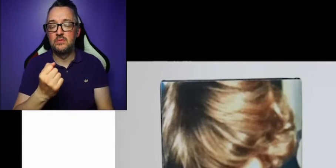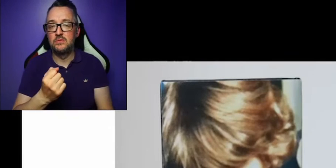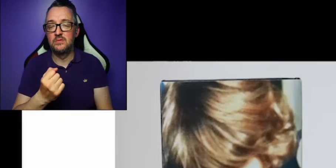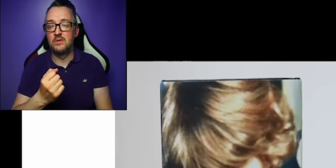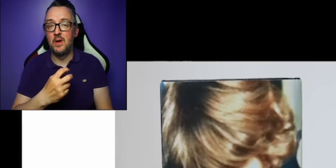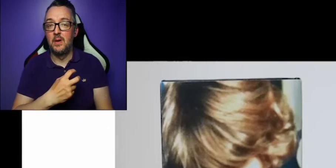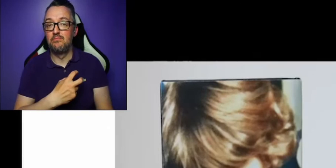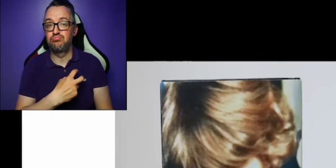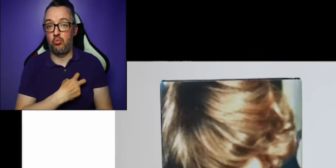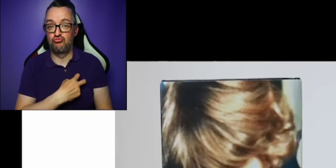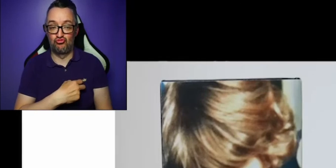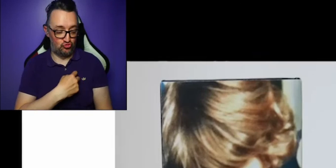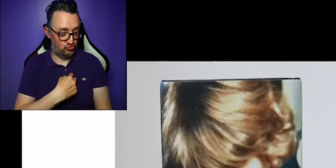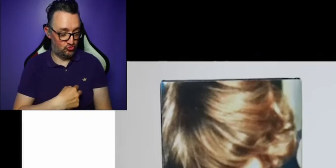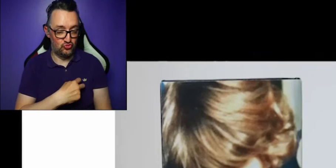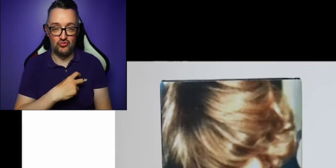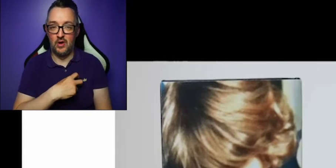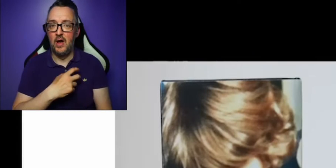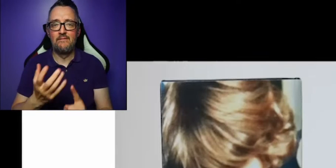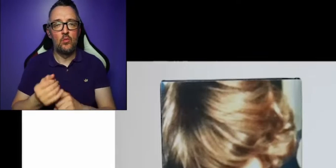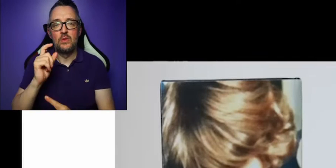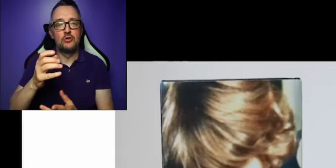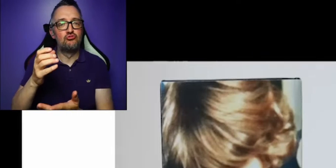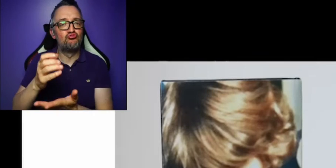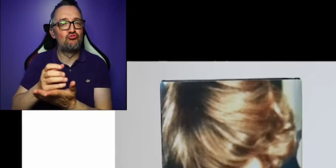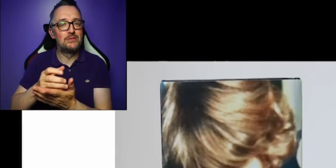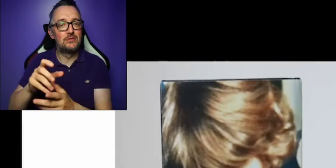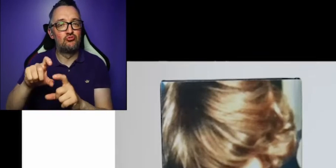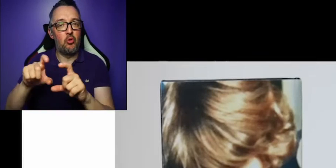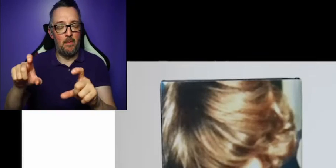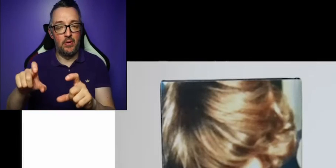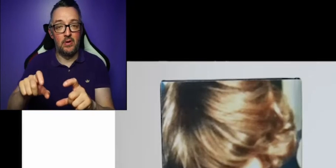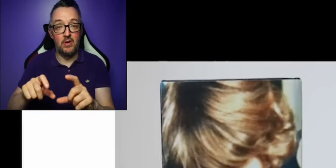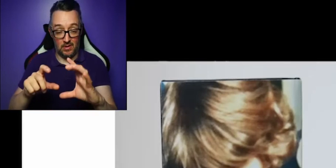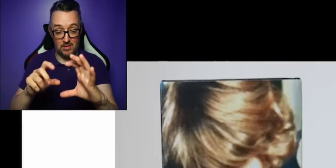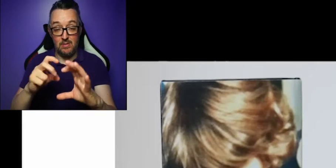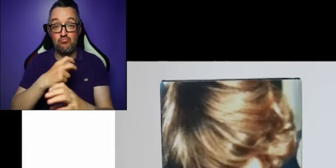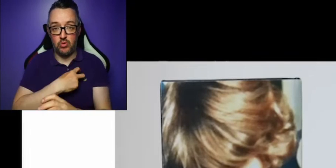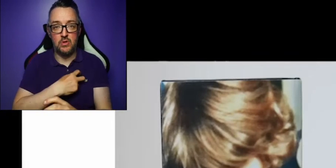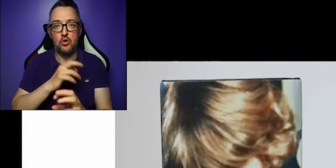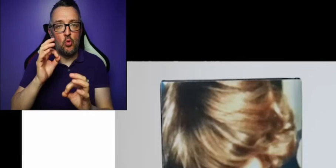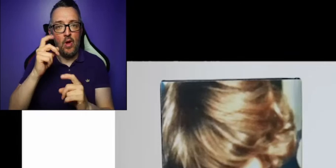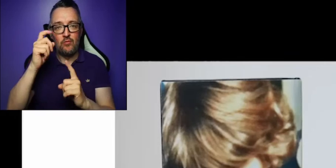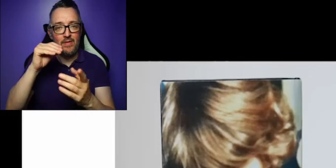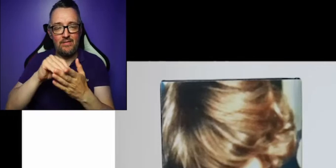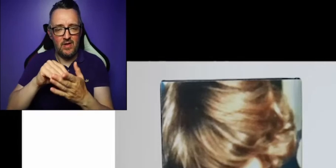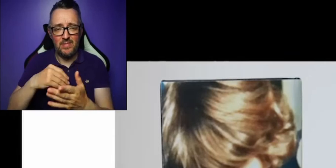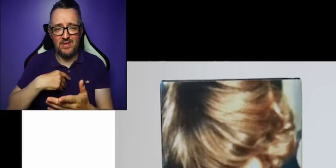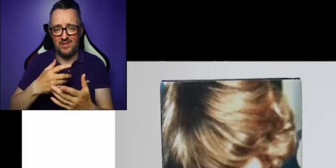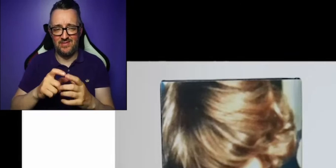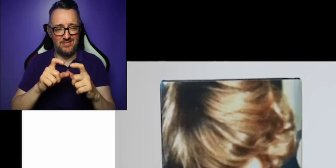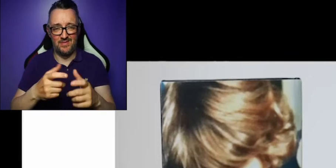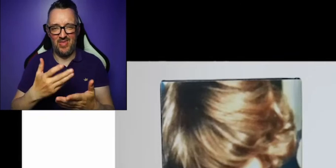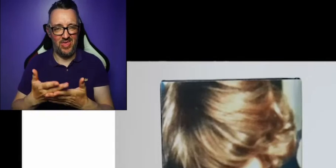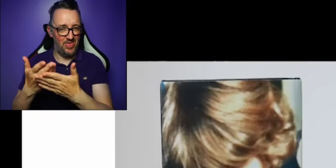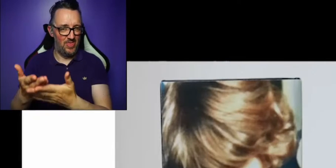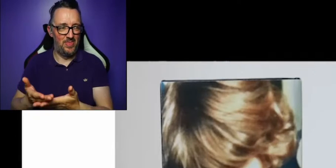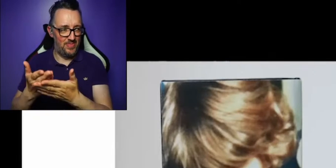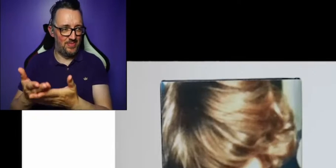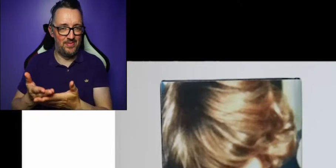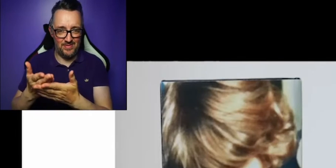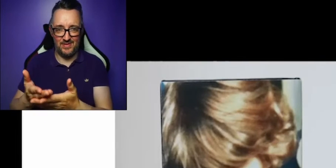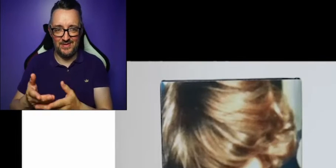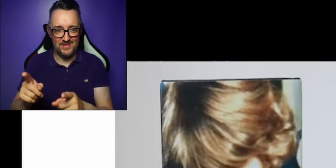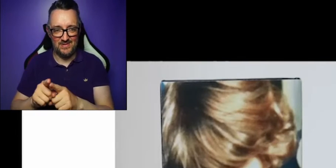brooch, because I got the brooch in a charity shop, and it didn't have an image in it, and I had it for ages. It was just knocking around